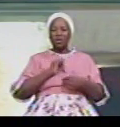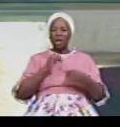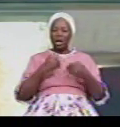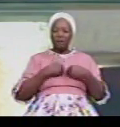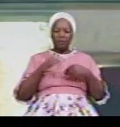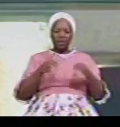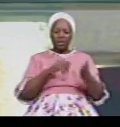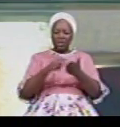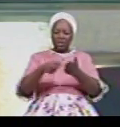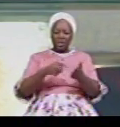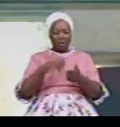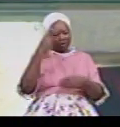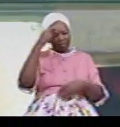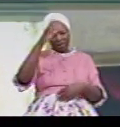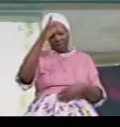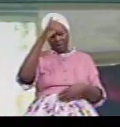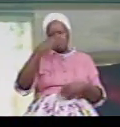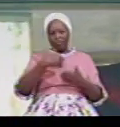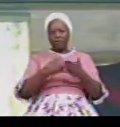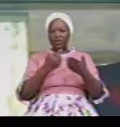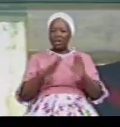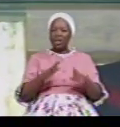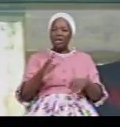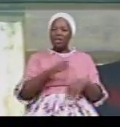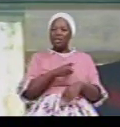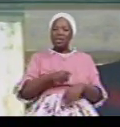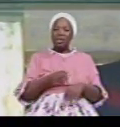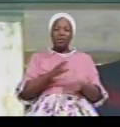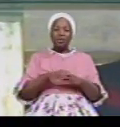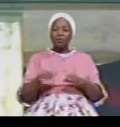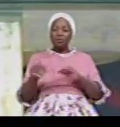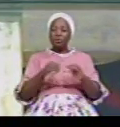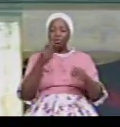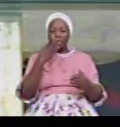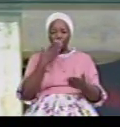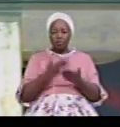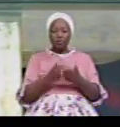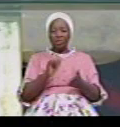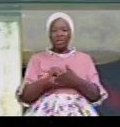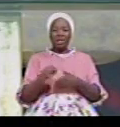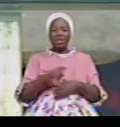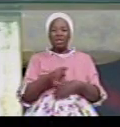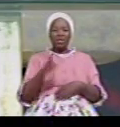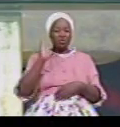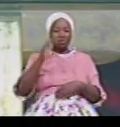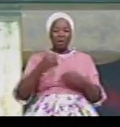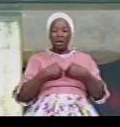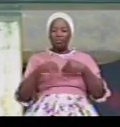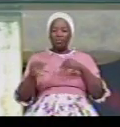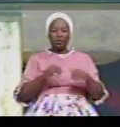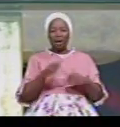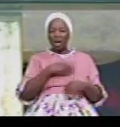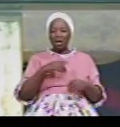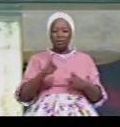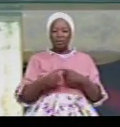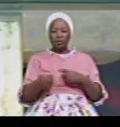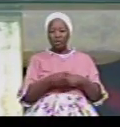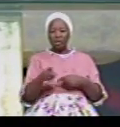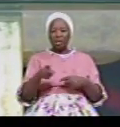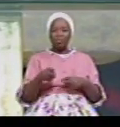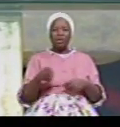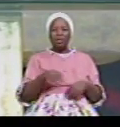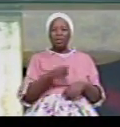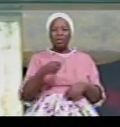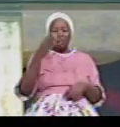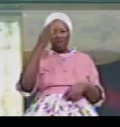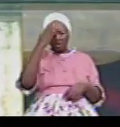I had done this. They didn't do the good they ought to do. And to them, they knew to